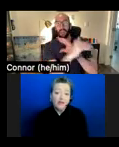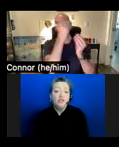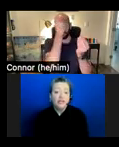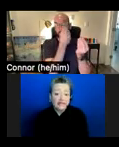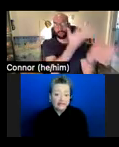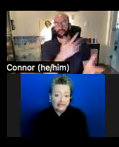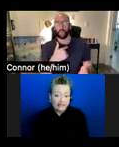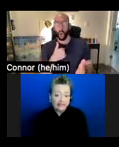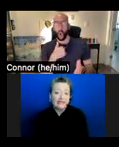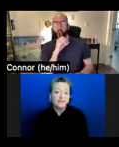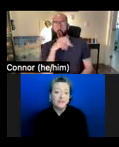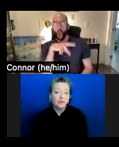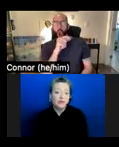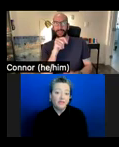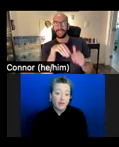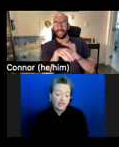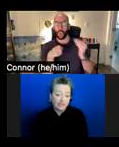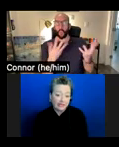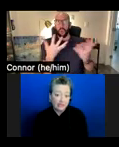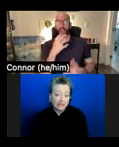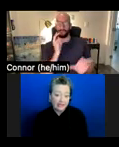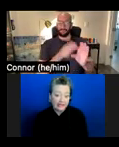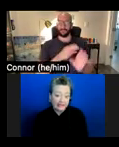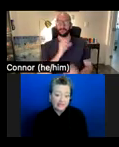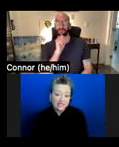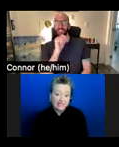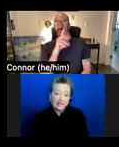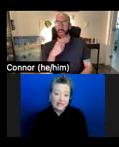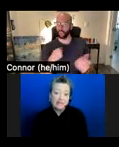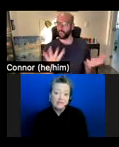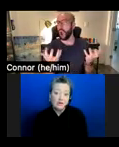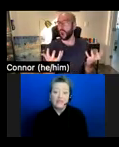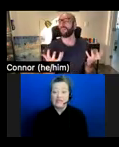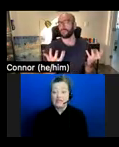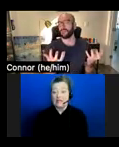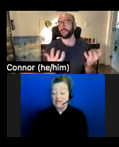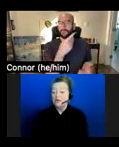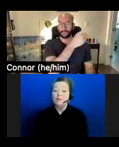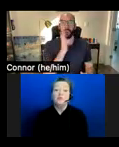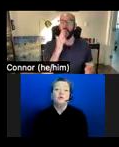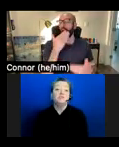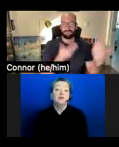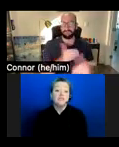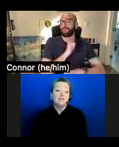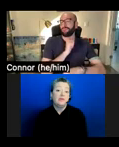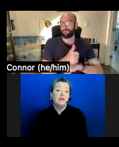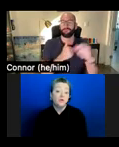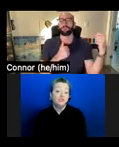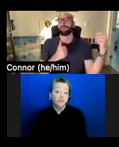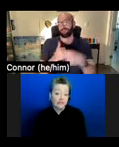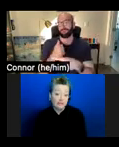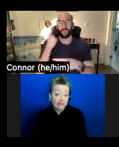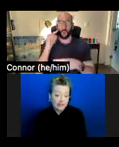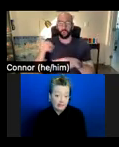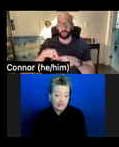team. You'll get a link, and it's really important that you actually click on that link. It's basically letting them know that, yes, I'm here and I really want to participate and I want